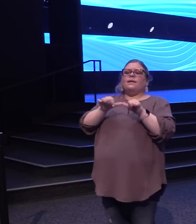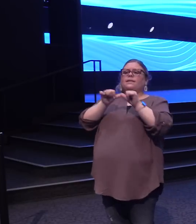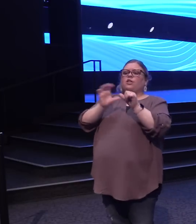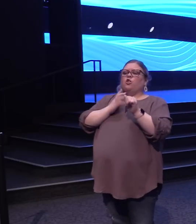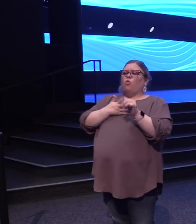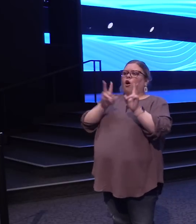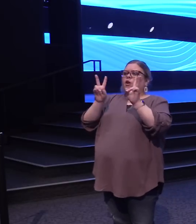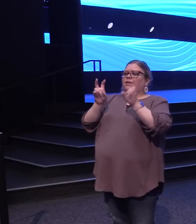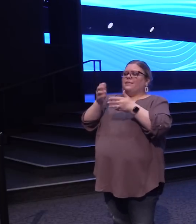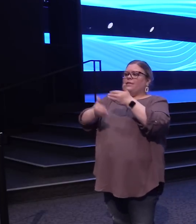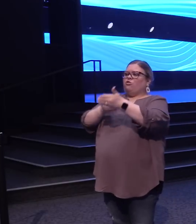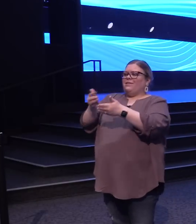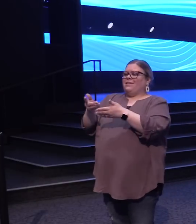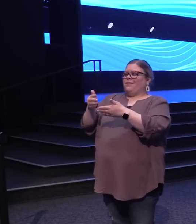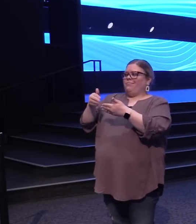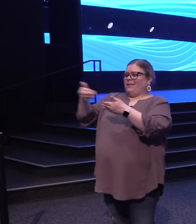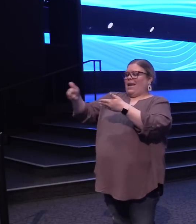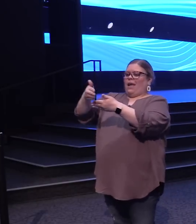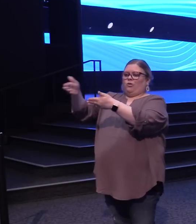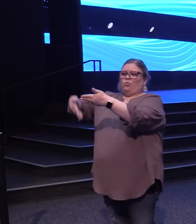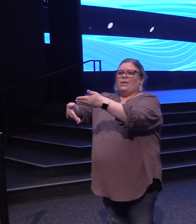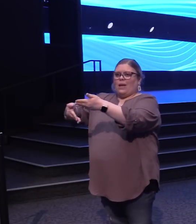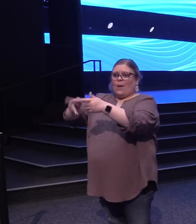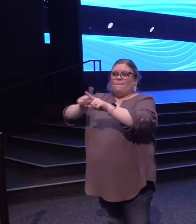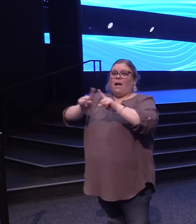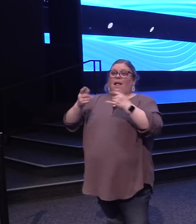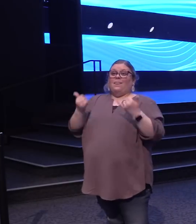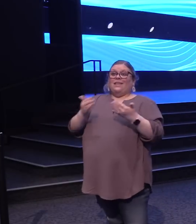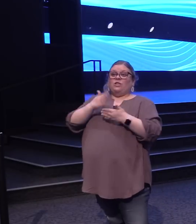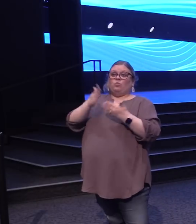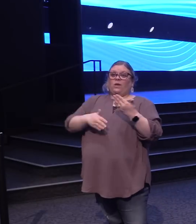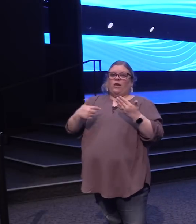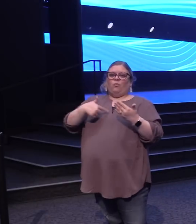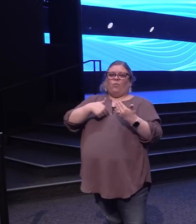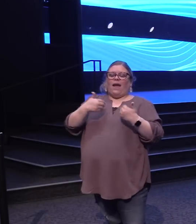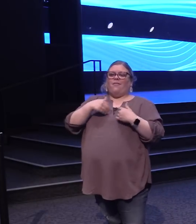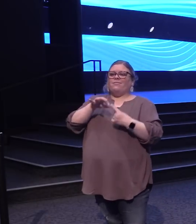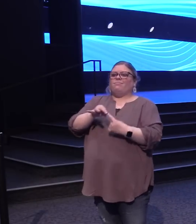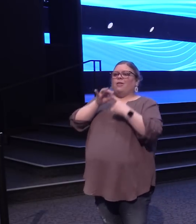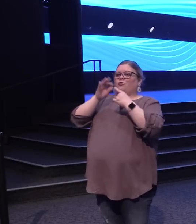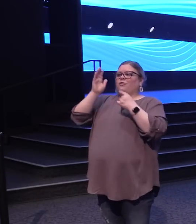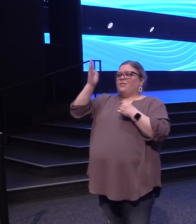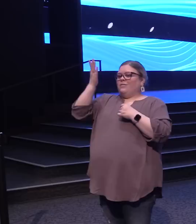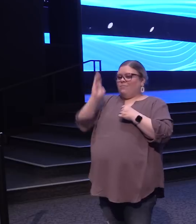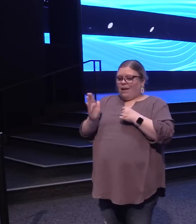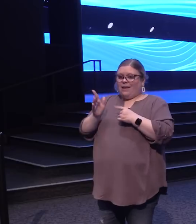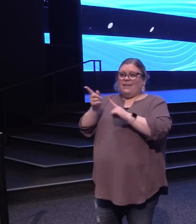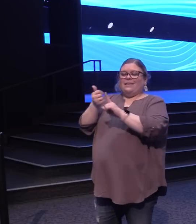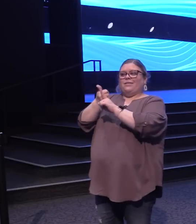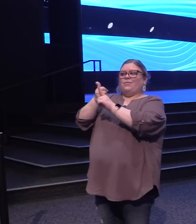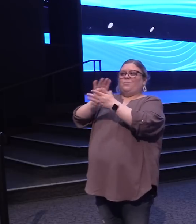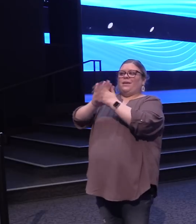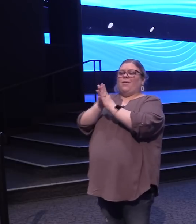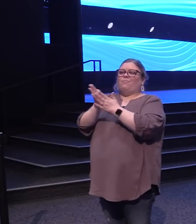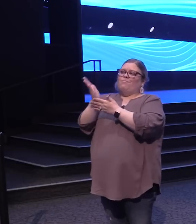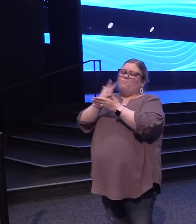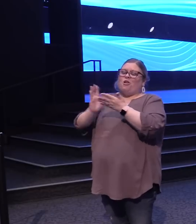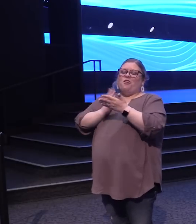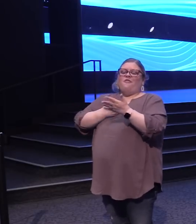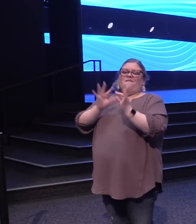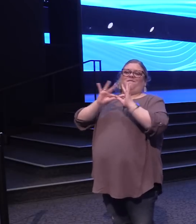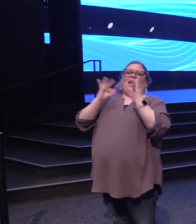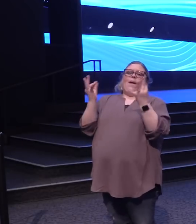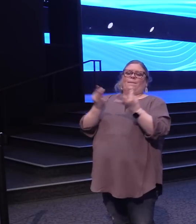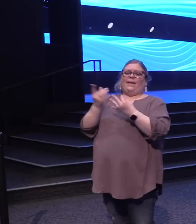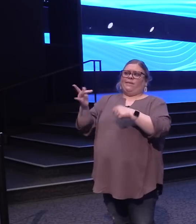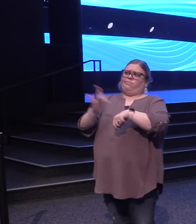series next weekend, but we have someone with us that has really become part of our family.